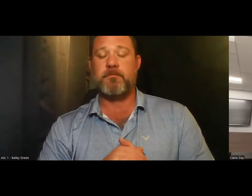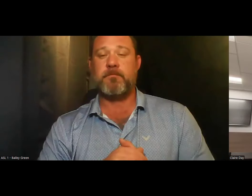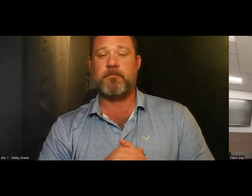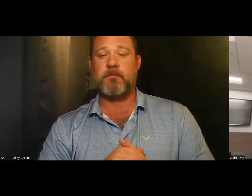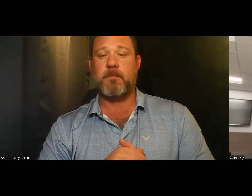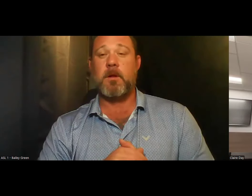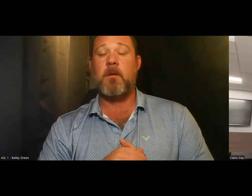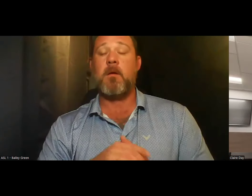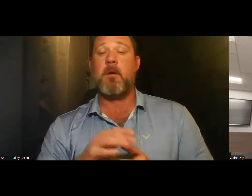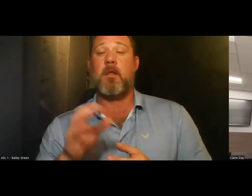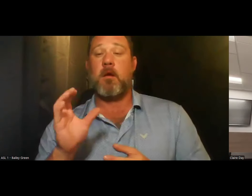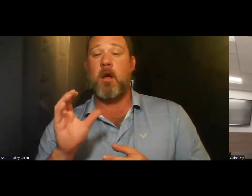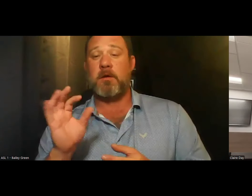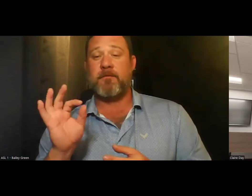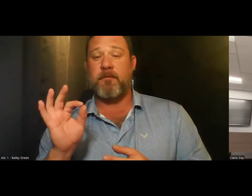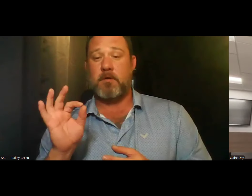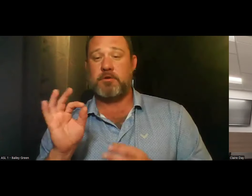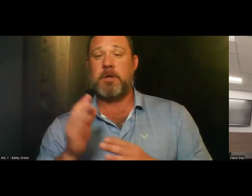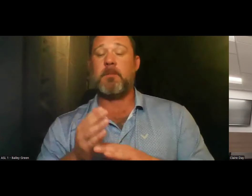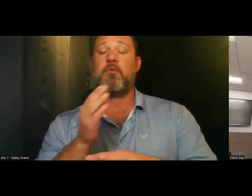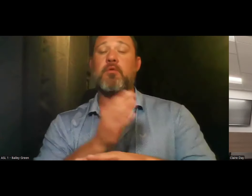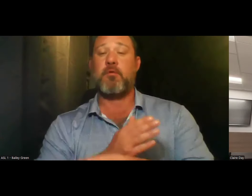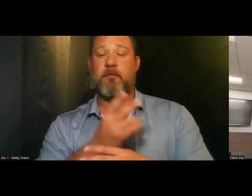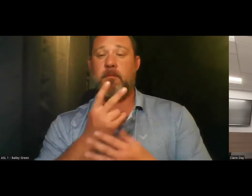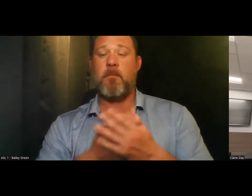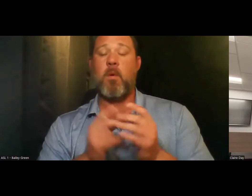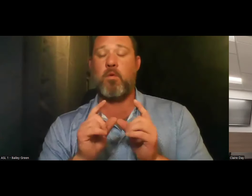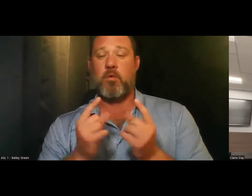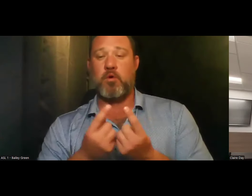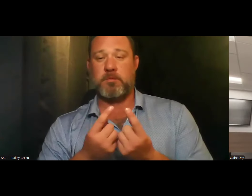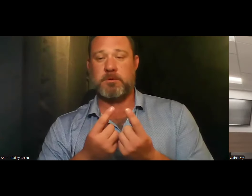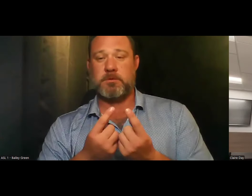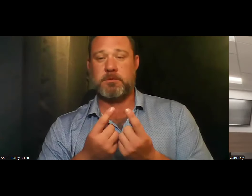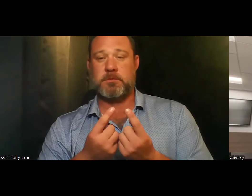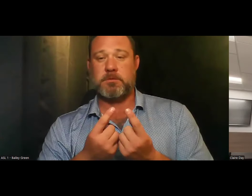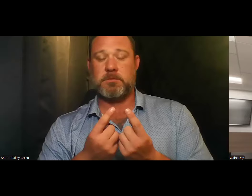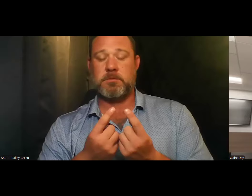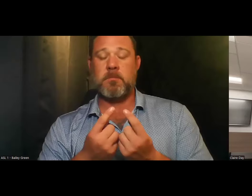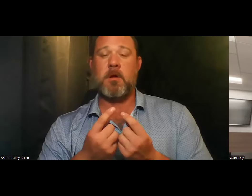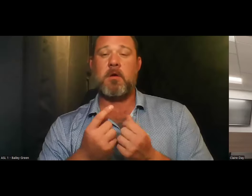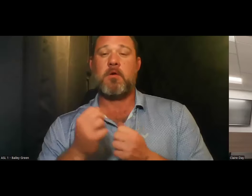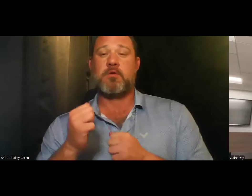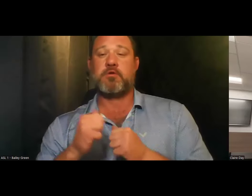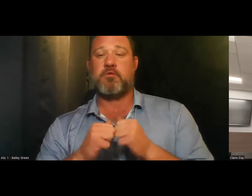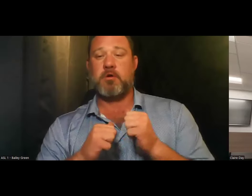function improved over time for both groups. However, their structured intervention had a significantly